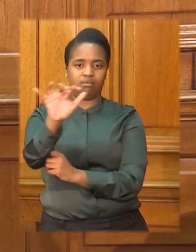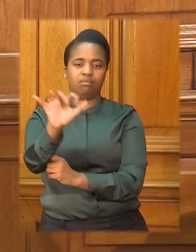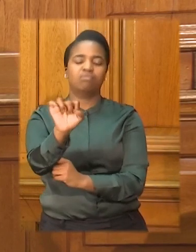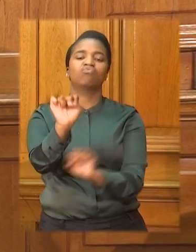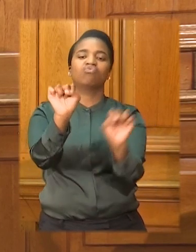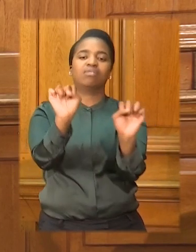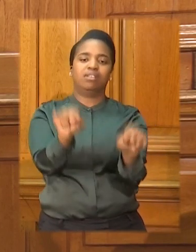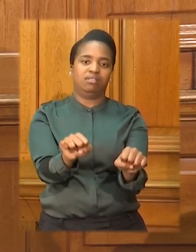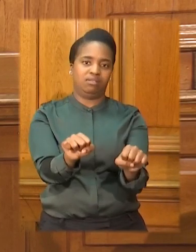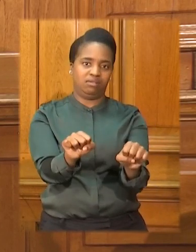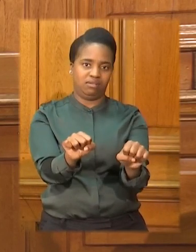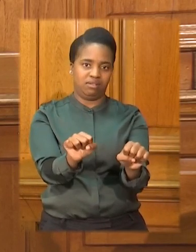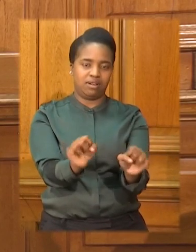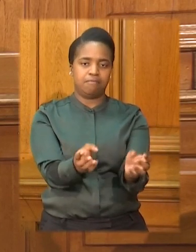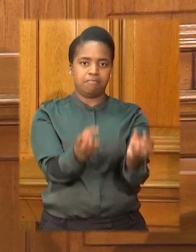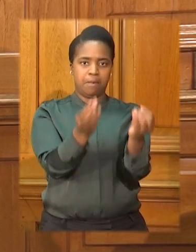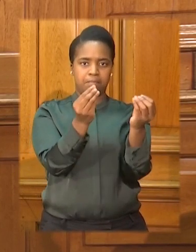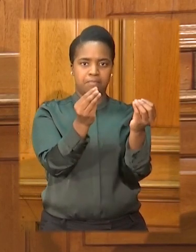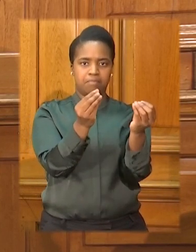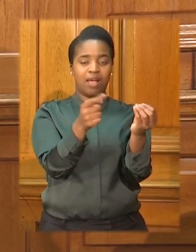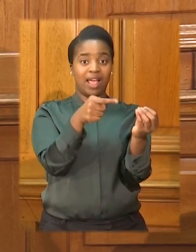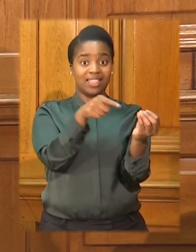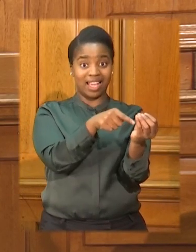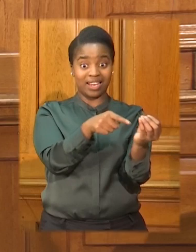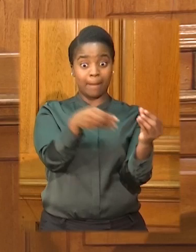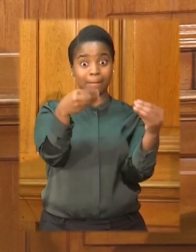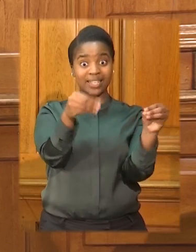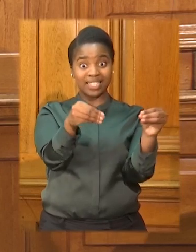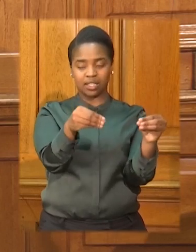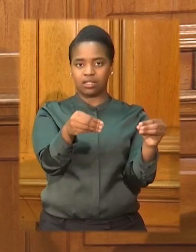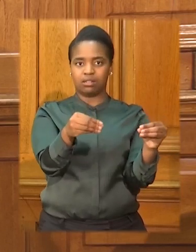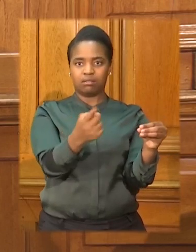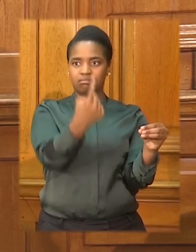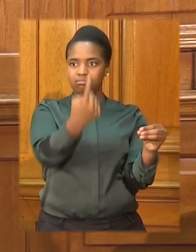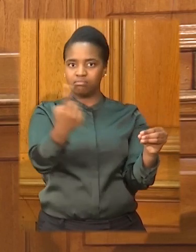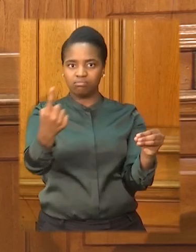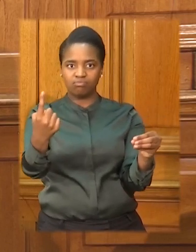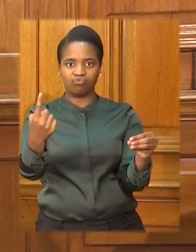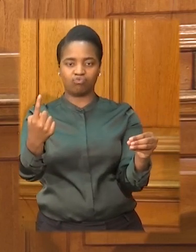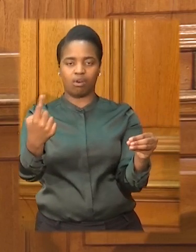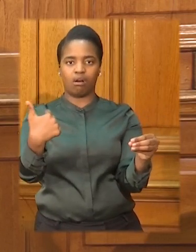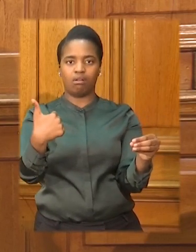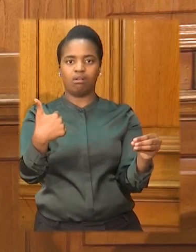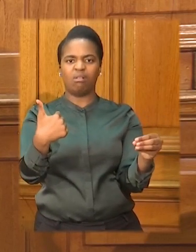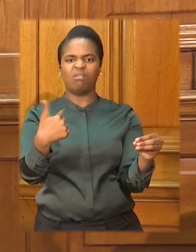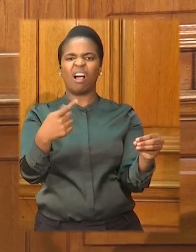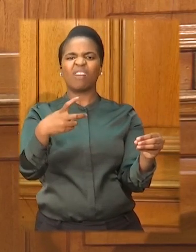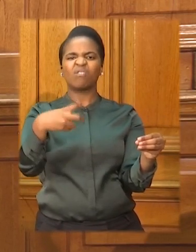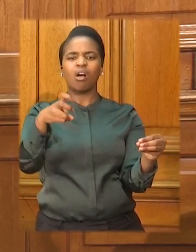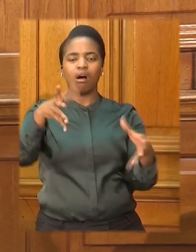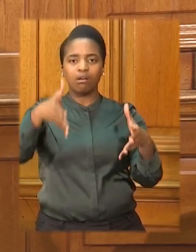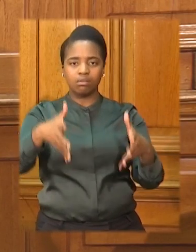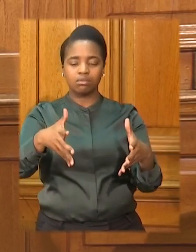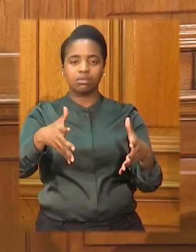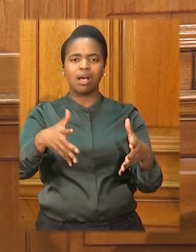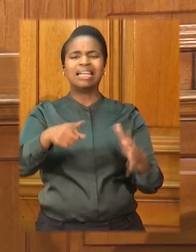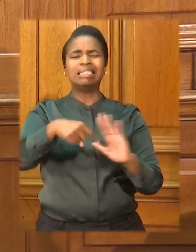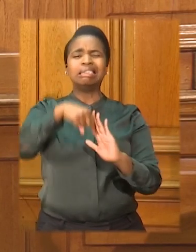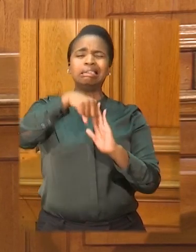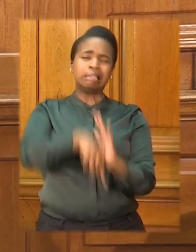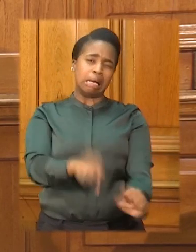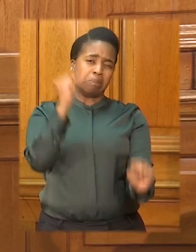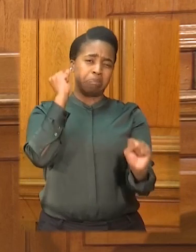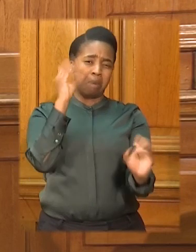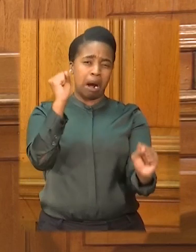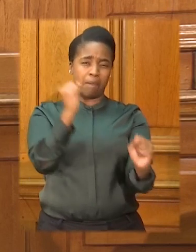direct payments to businesses and individuals. And the Minister of Finance will provide further details on